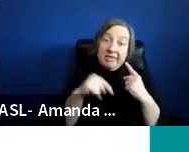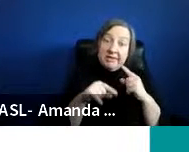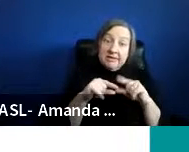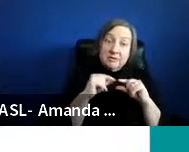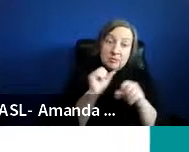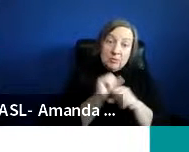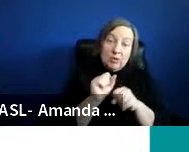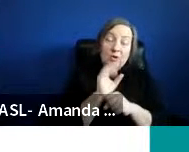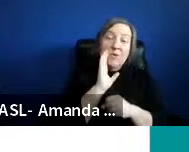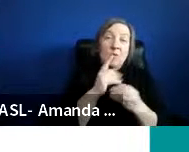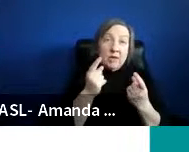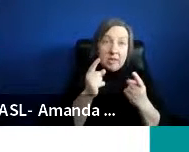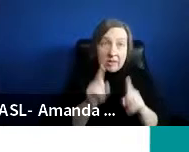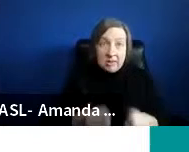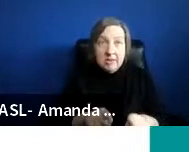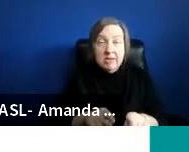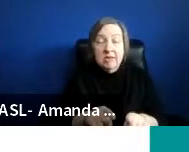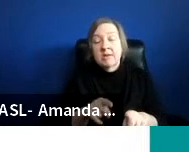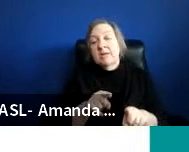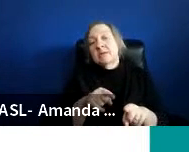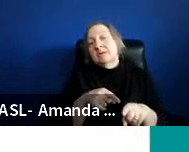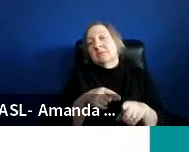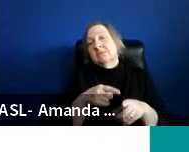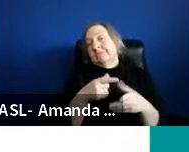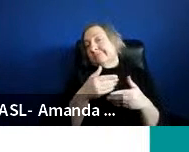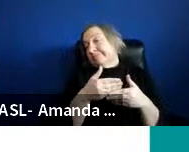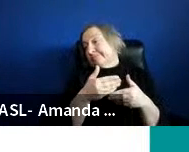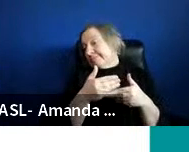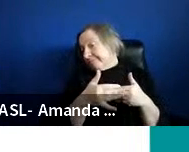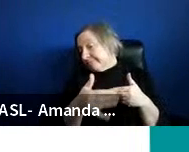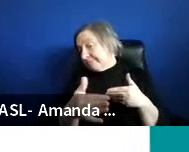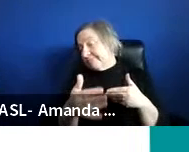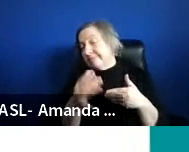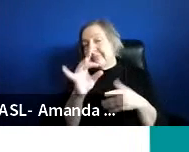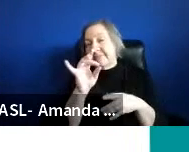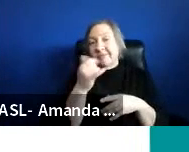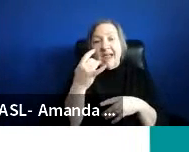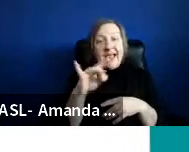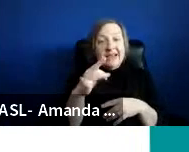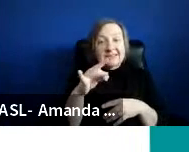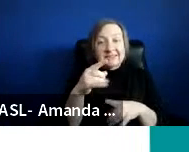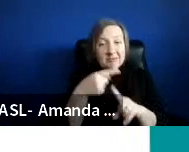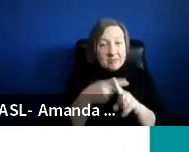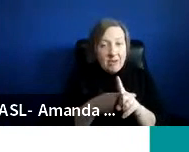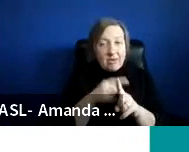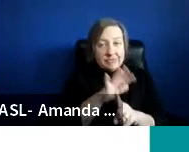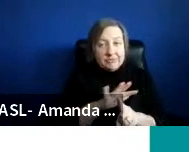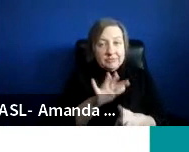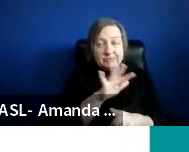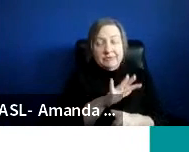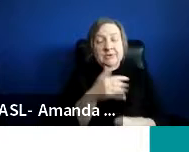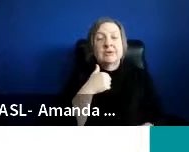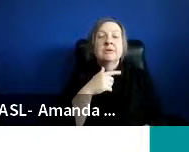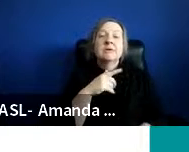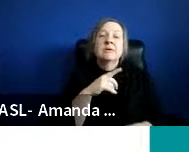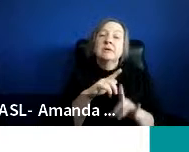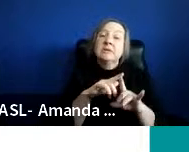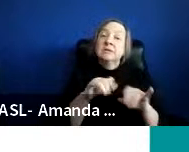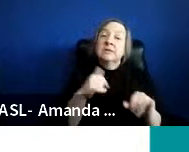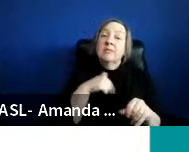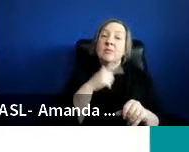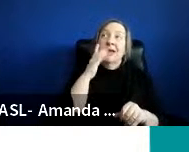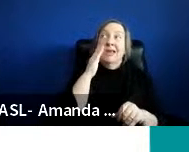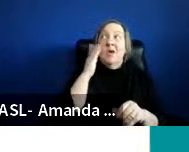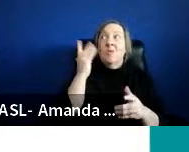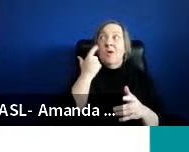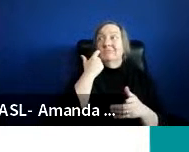know, will take place over the course of the next, you know, 18 months or so. But we also know that this change on